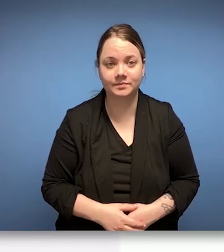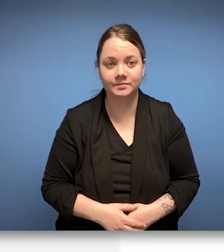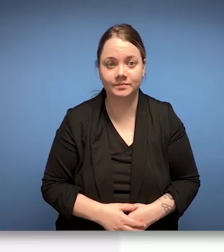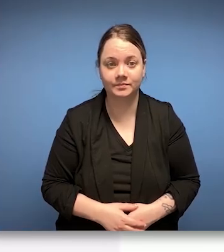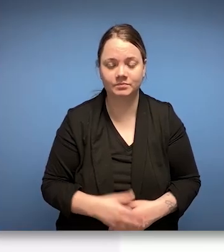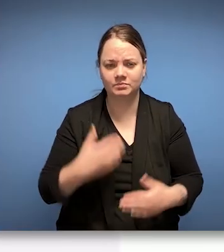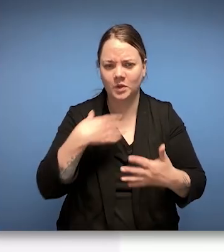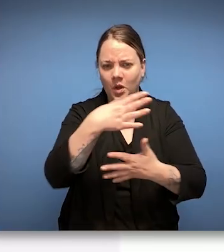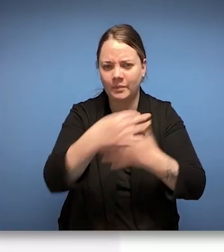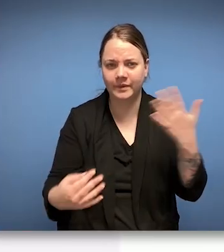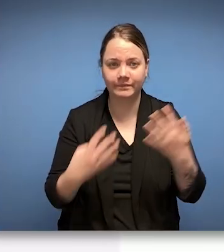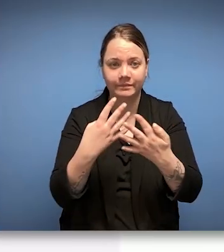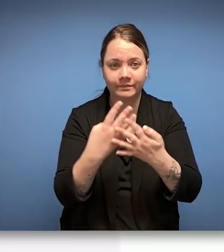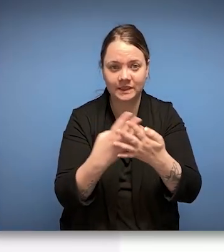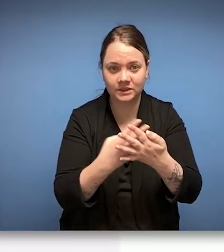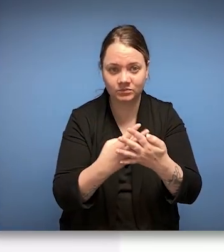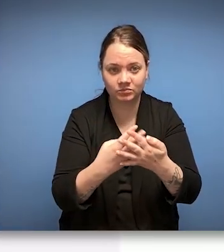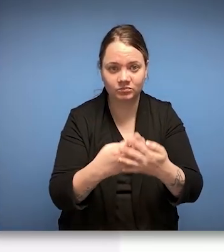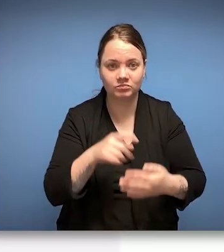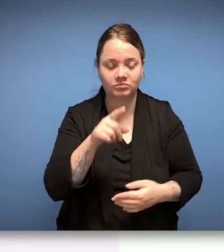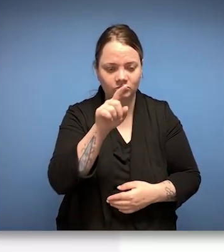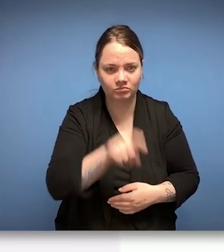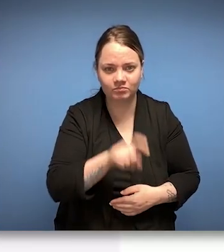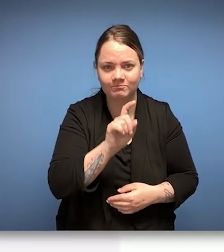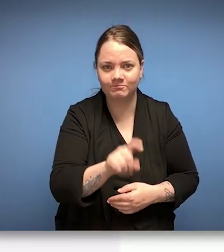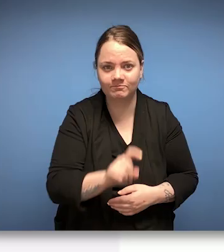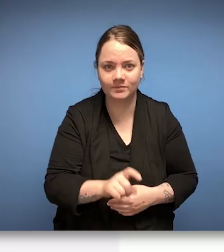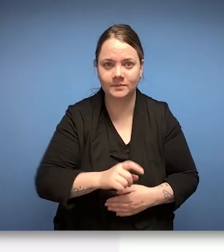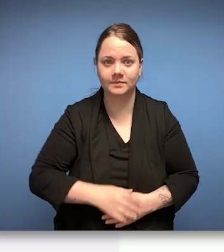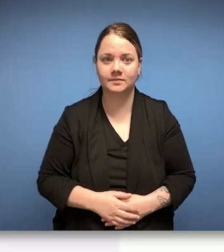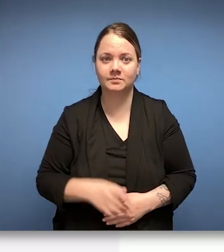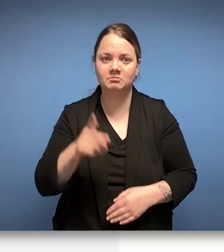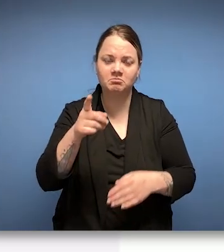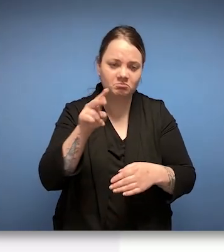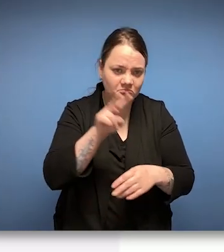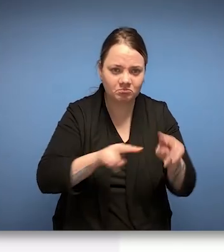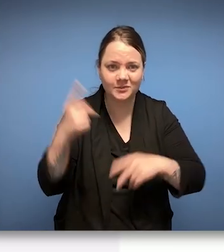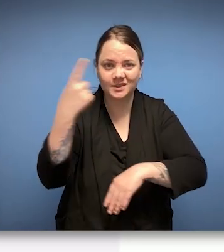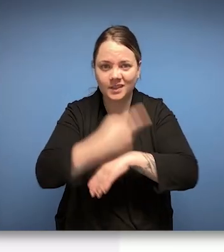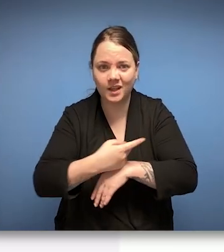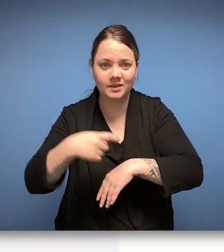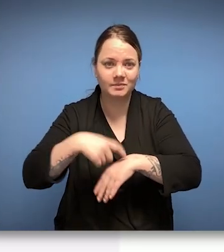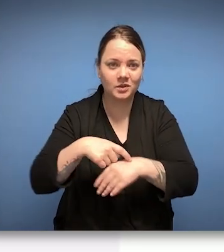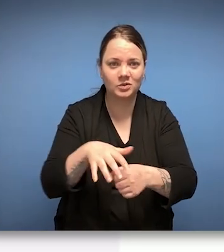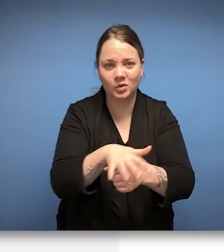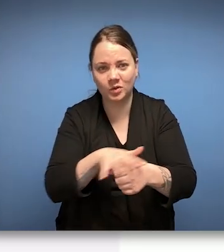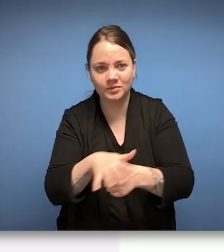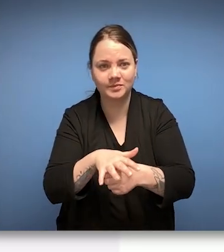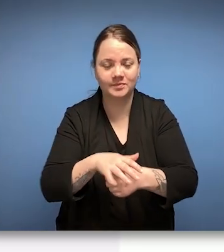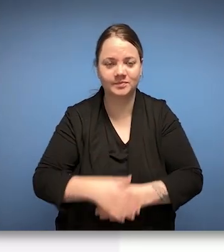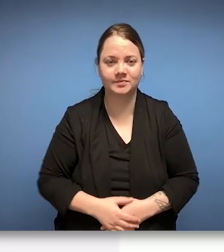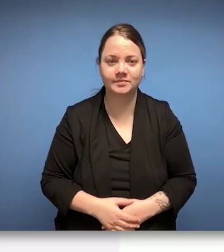Optional filters are available to narrow your results. You can filter by day, time, and